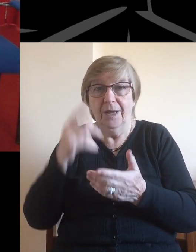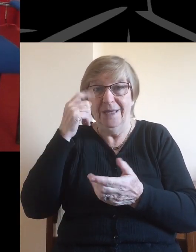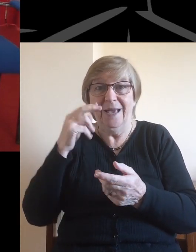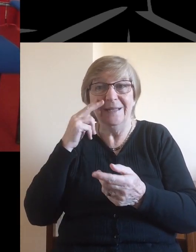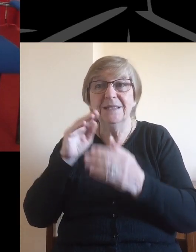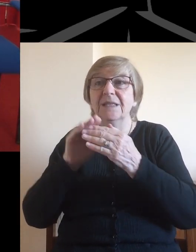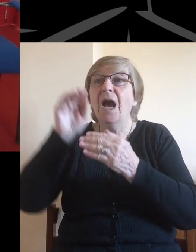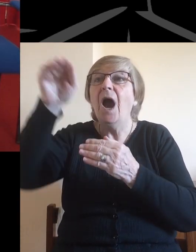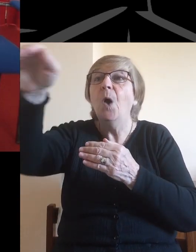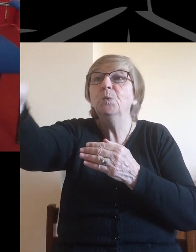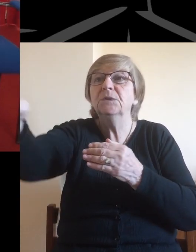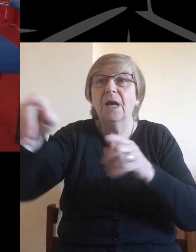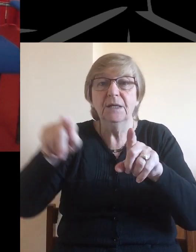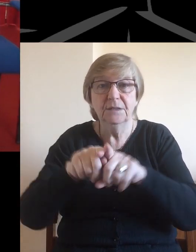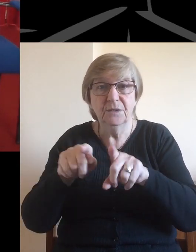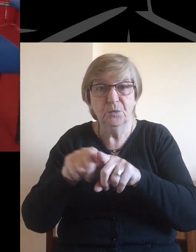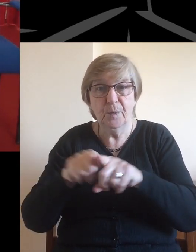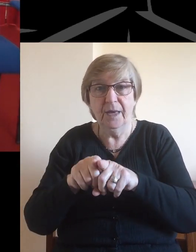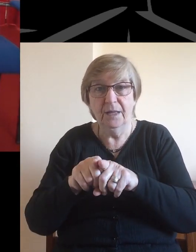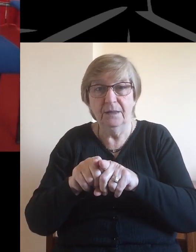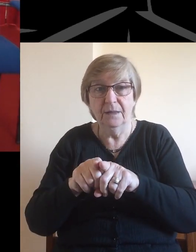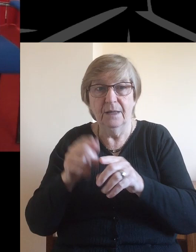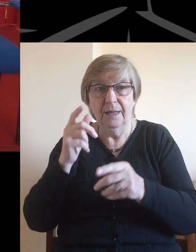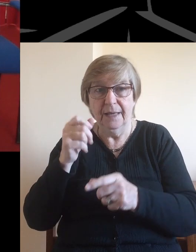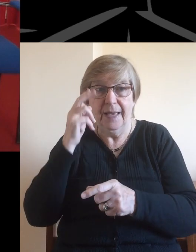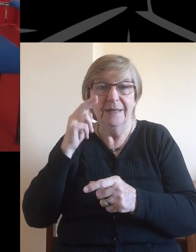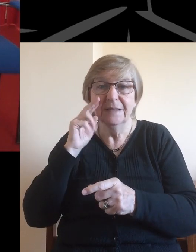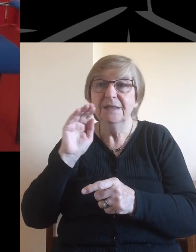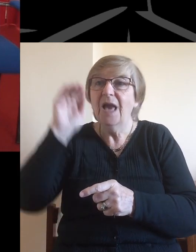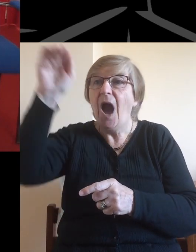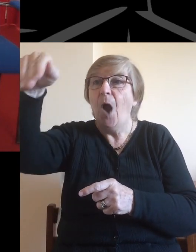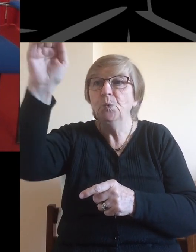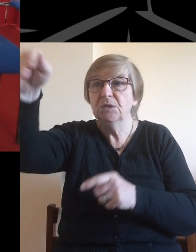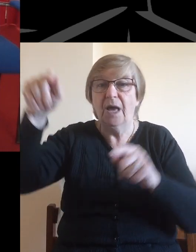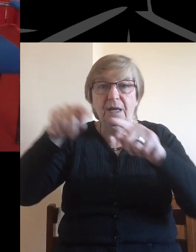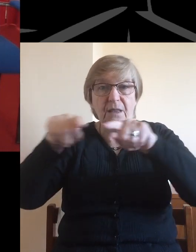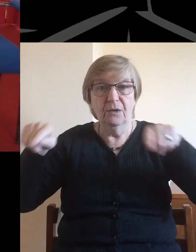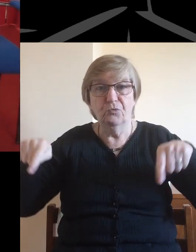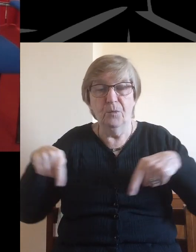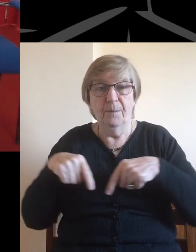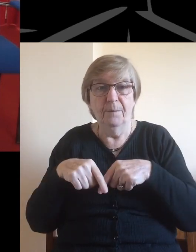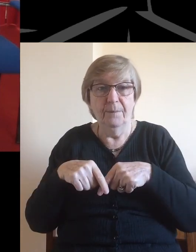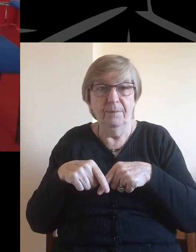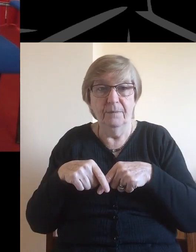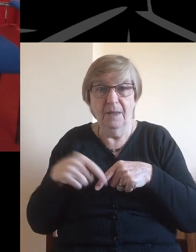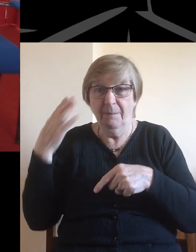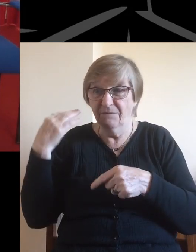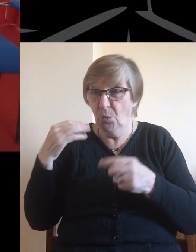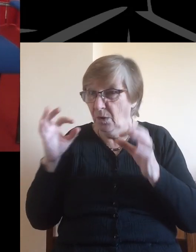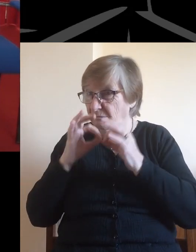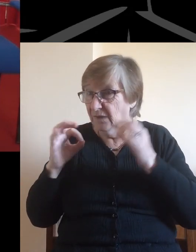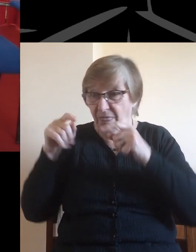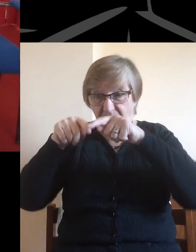also see out of the window. You can see something that's beyond this limited place where you were.